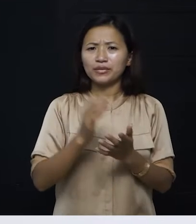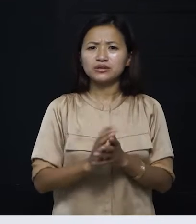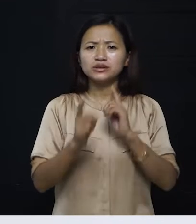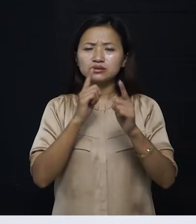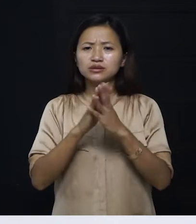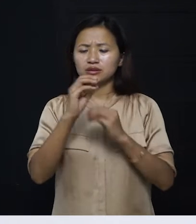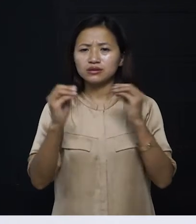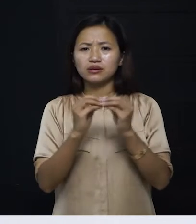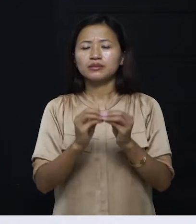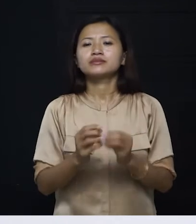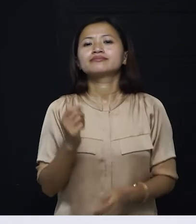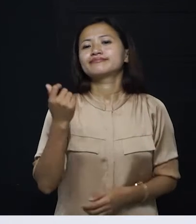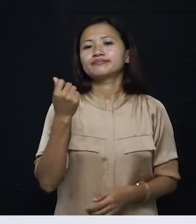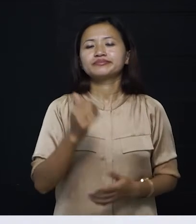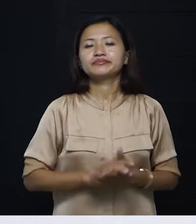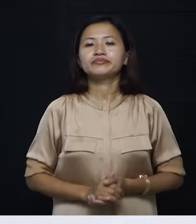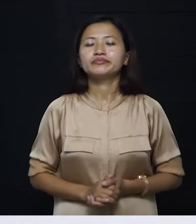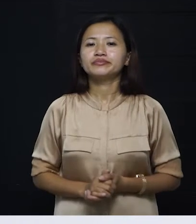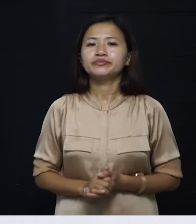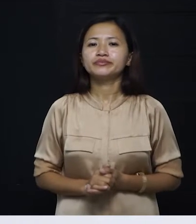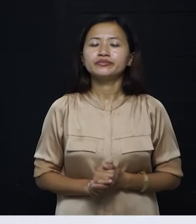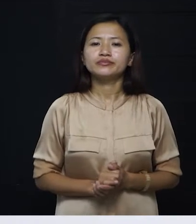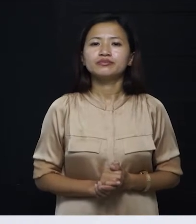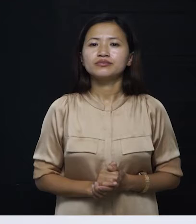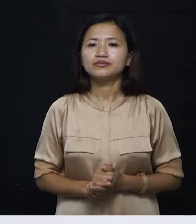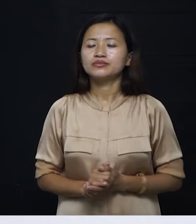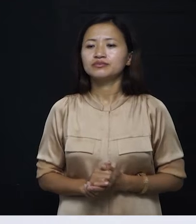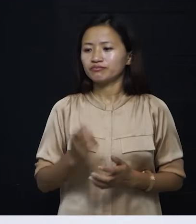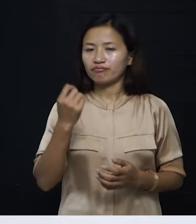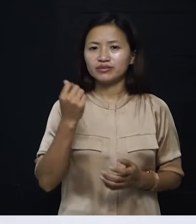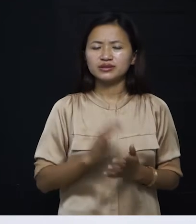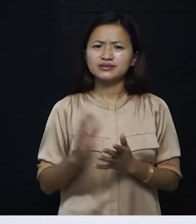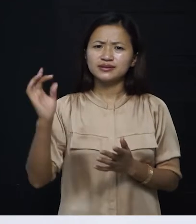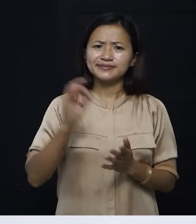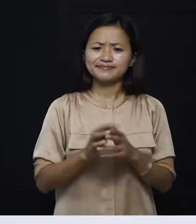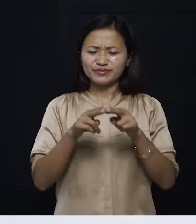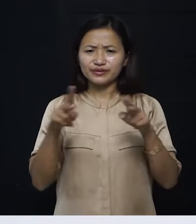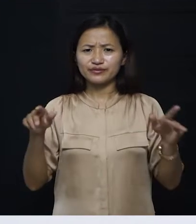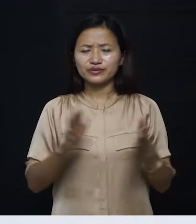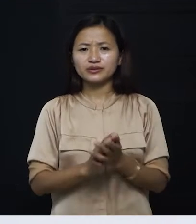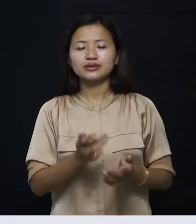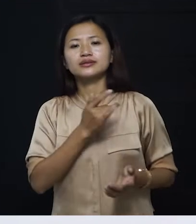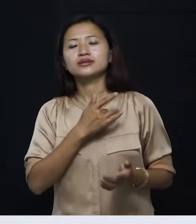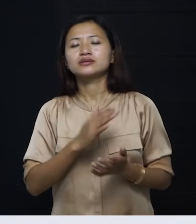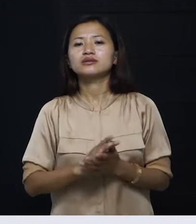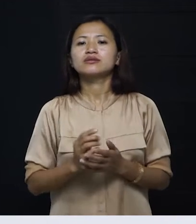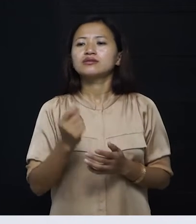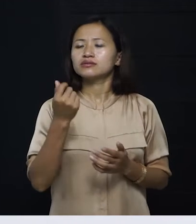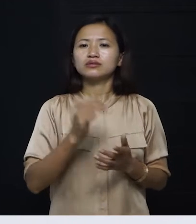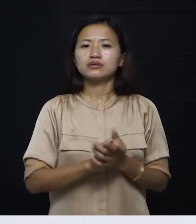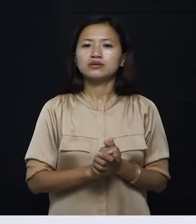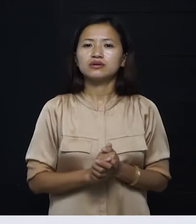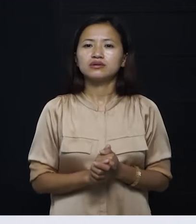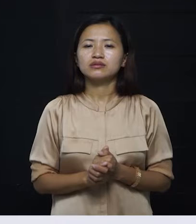talking about money, okay, talking about money, again, we have different kinds of money, okay, there are